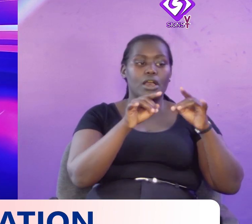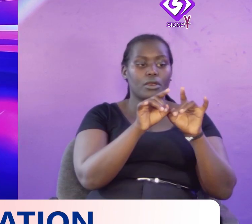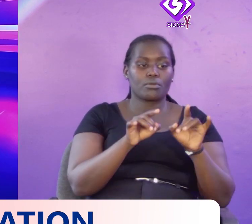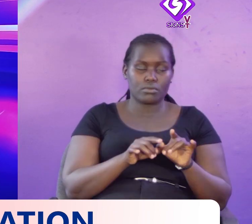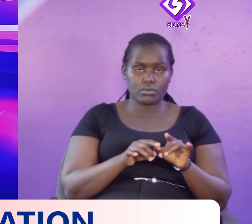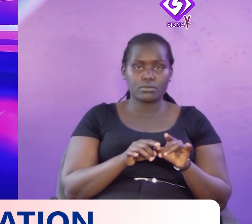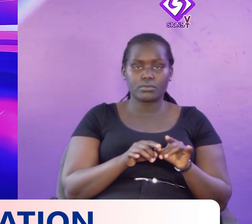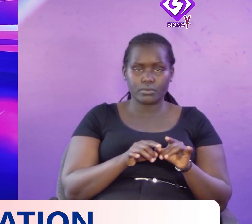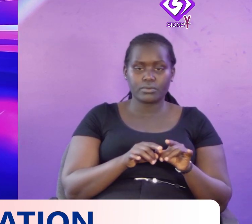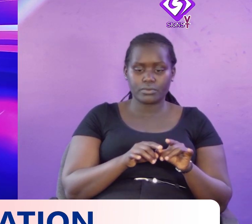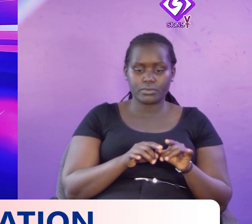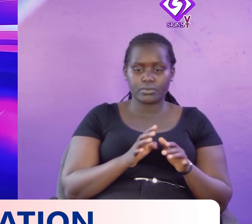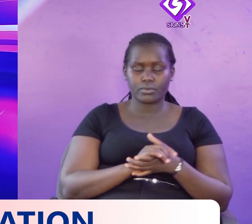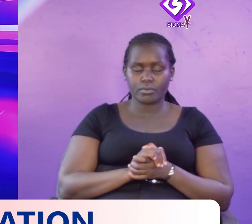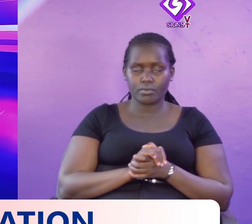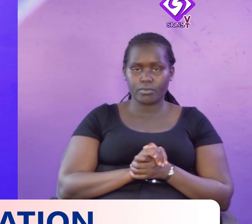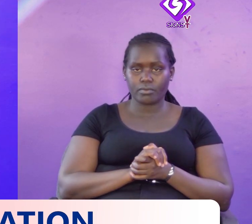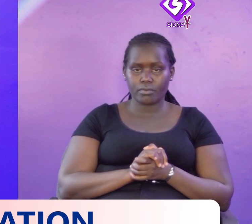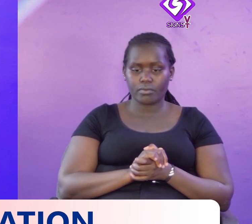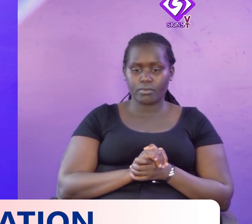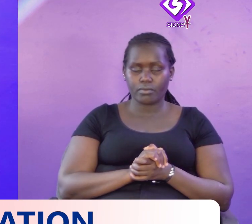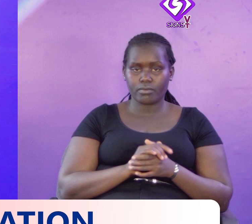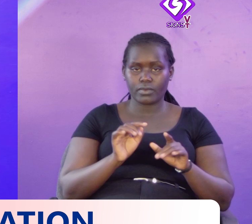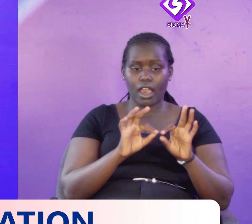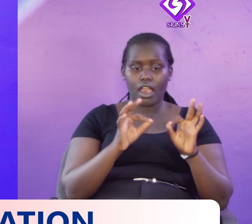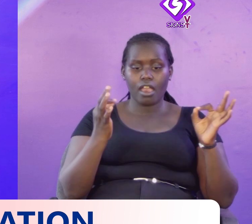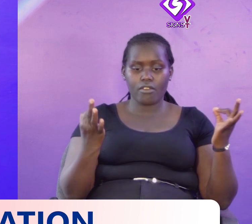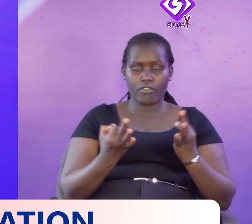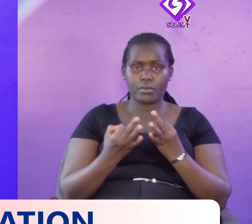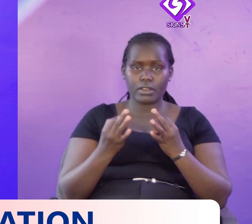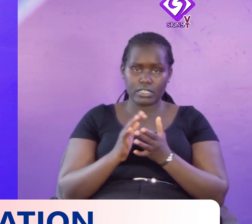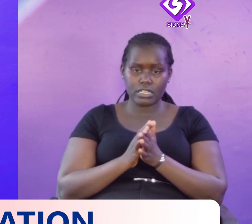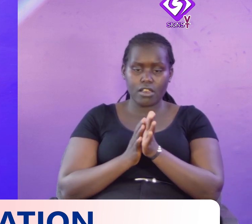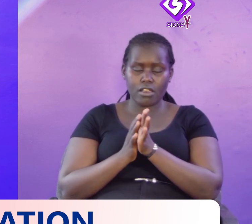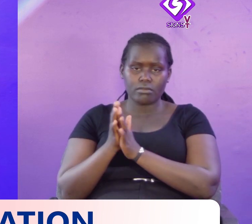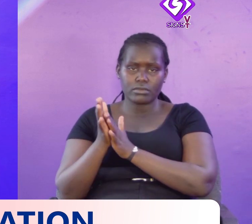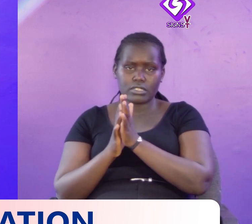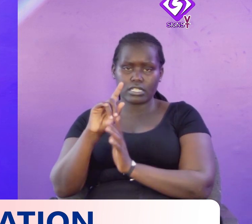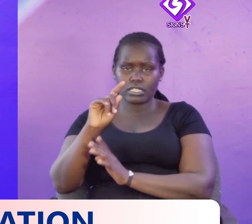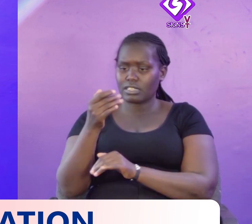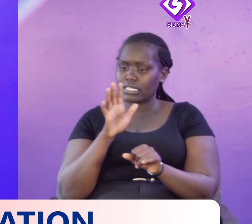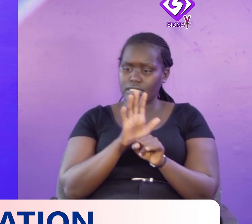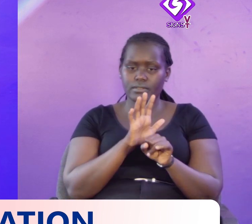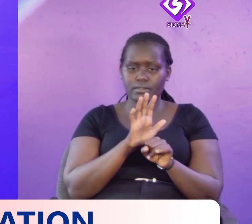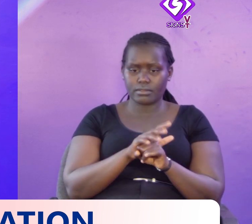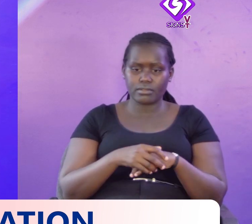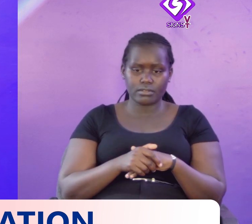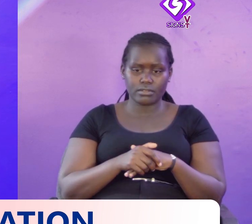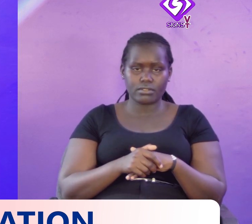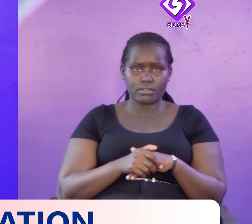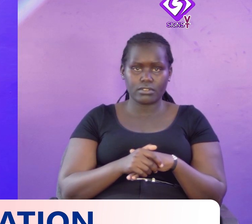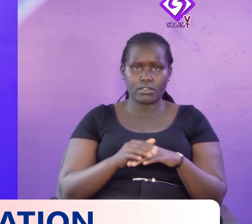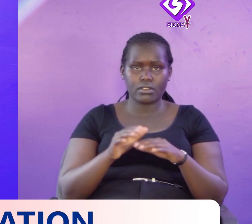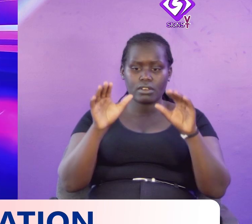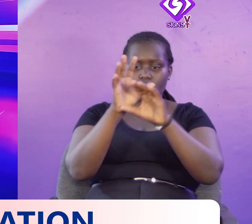foreigners. Yeah, but there is also foreign interest in Kenya. Foreign interest in Kenya is just too much. Okay. So the president